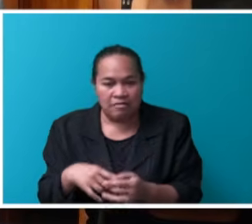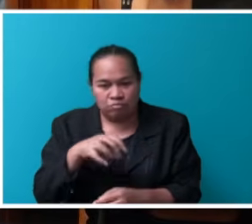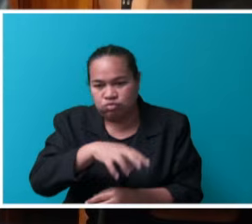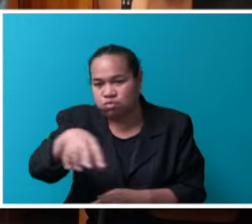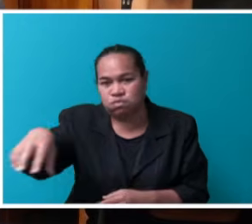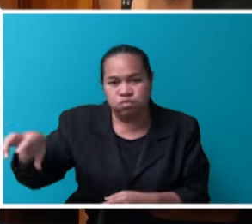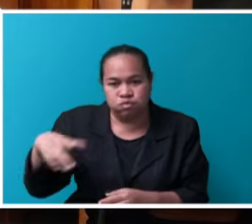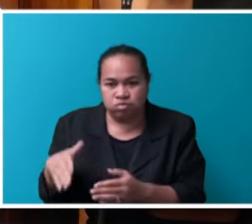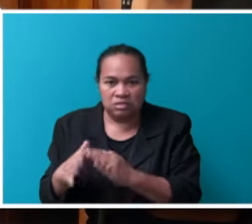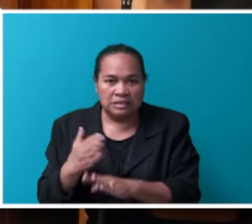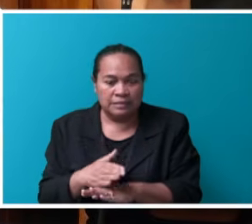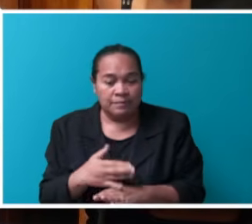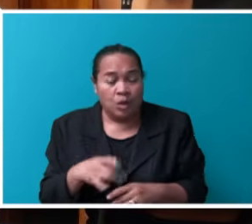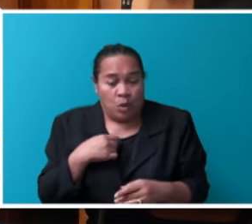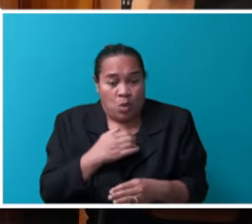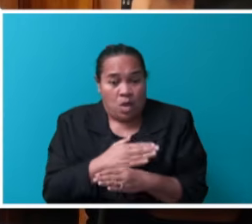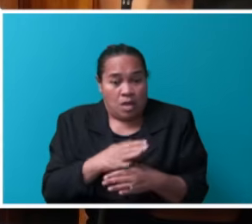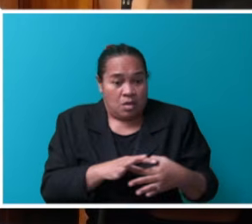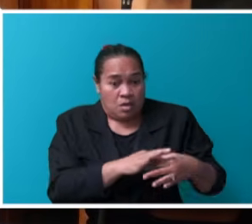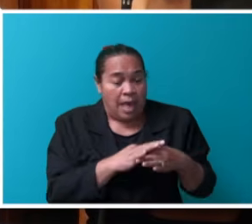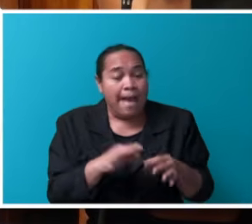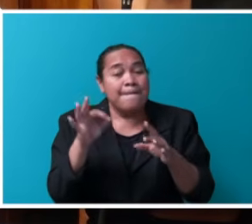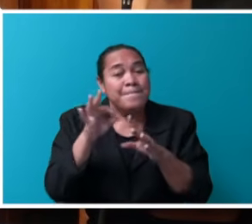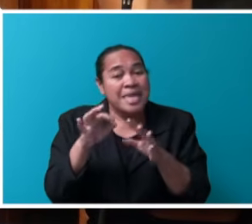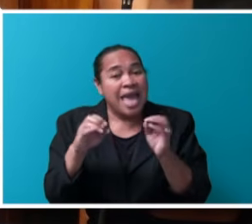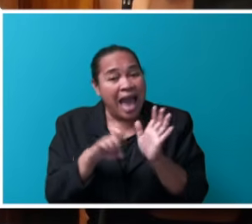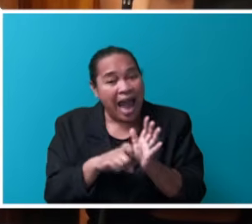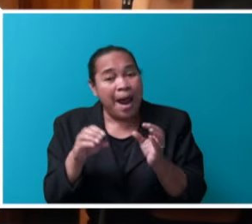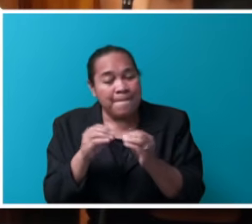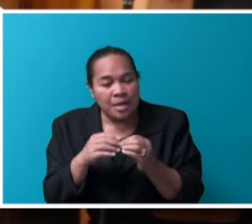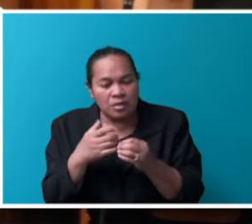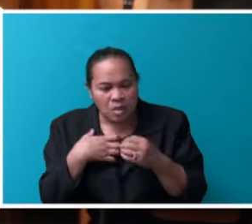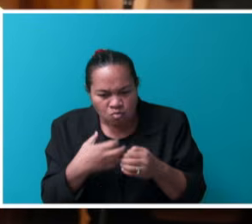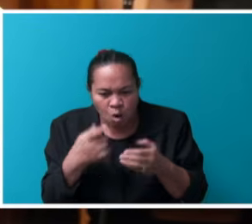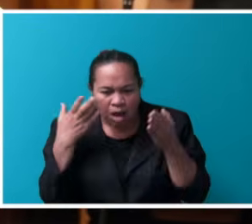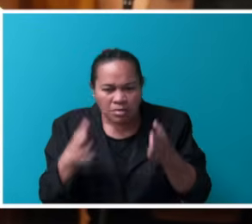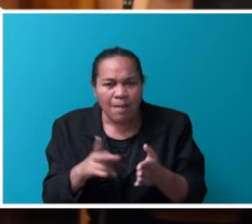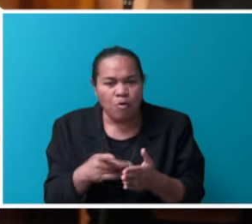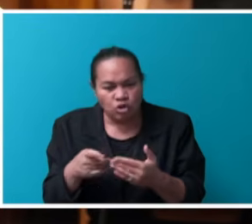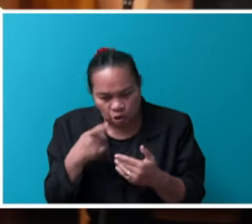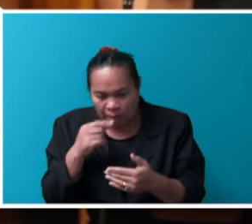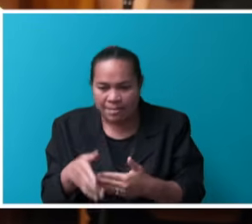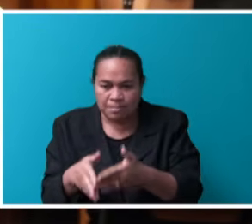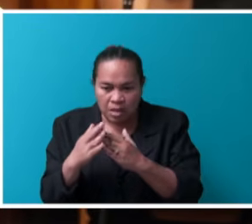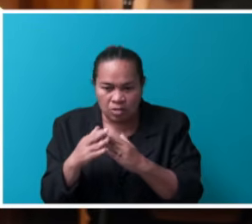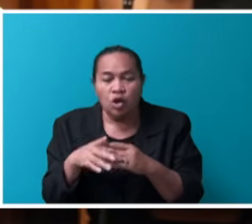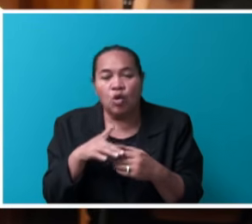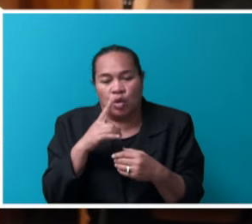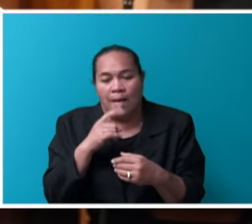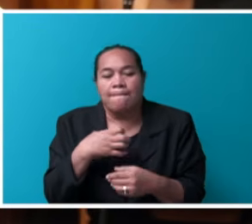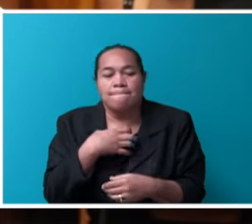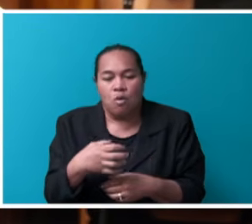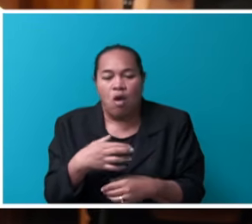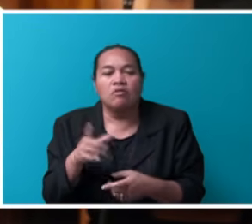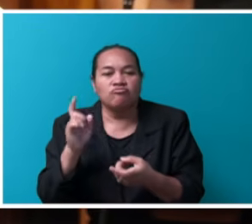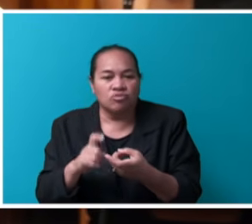Speaker, we are also working together with the PRB to undertake more low-cost housing projects which will deliver more affordable residential units